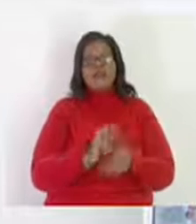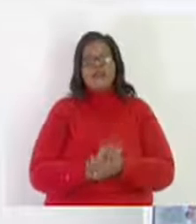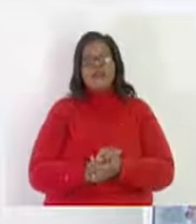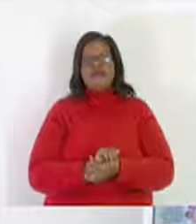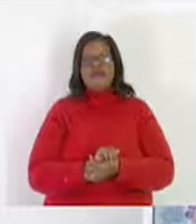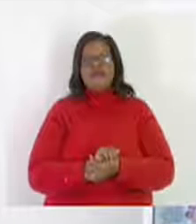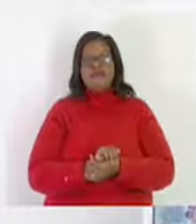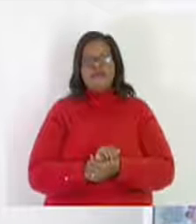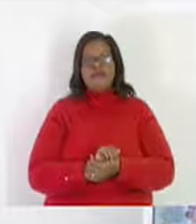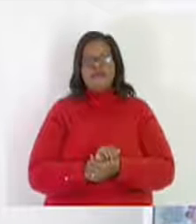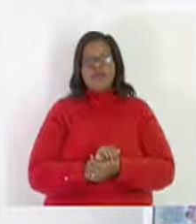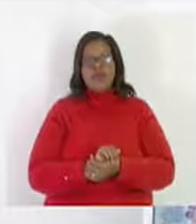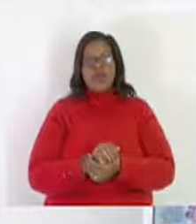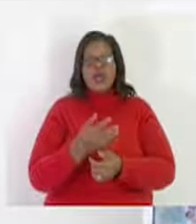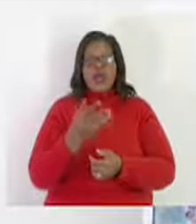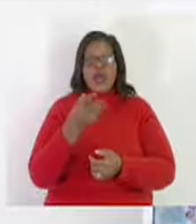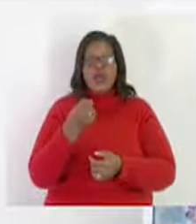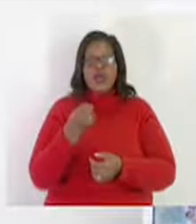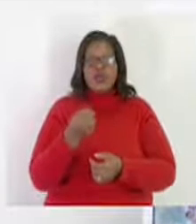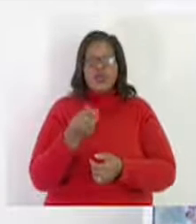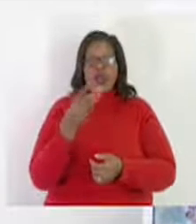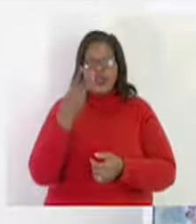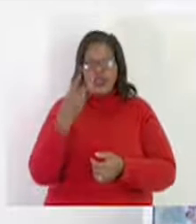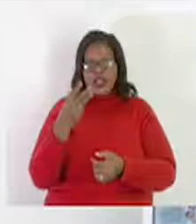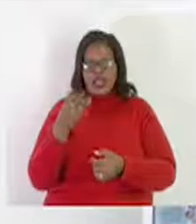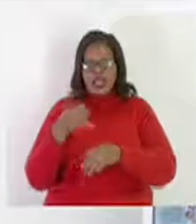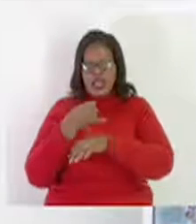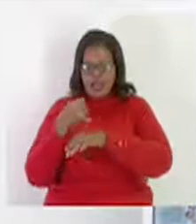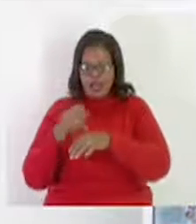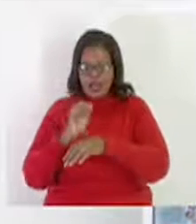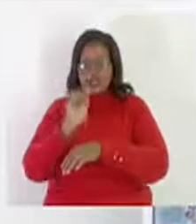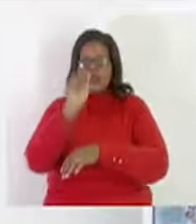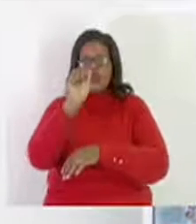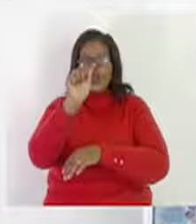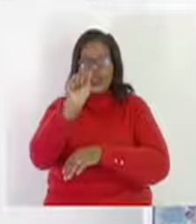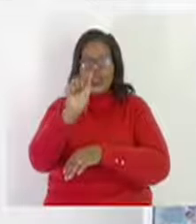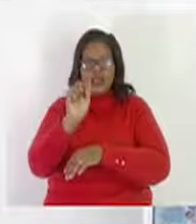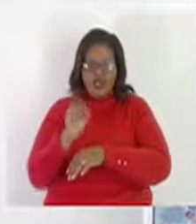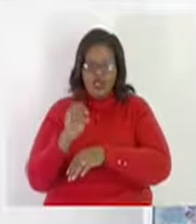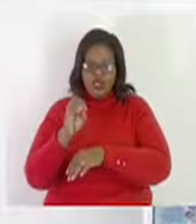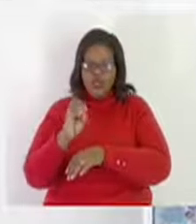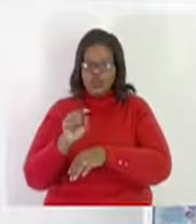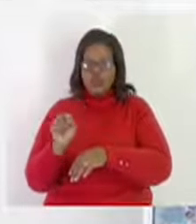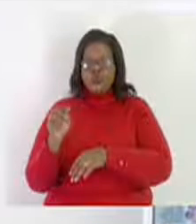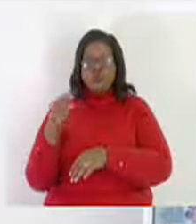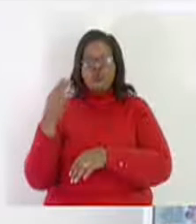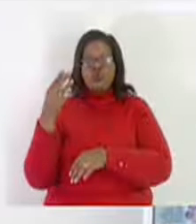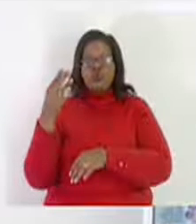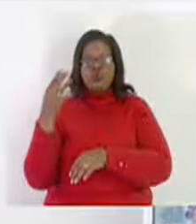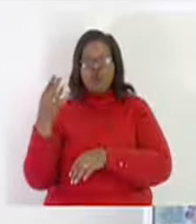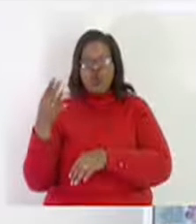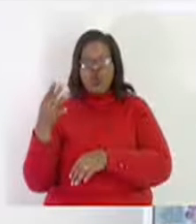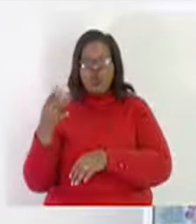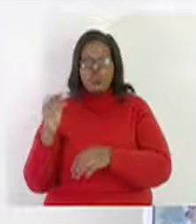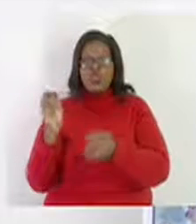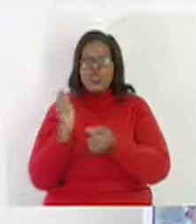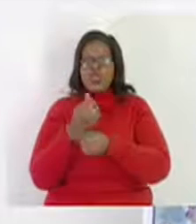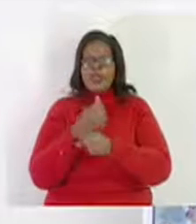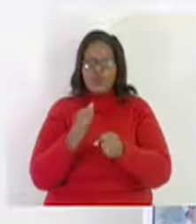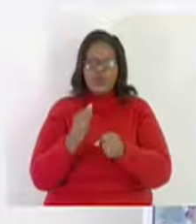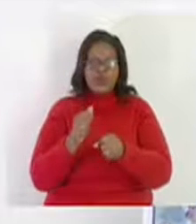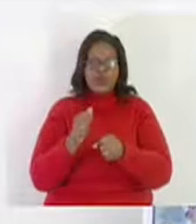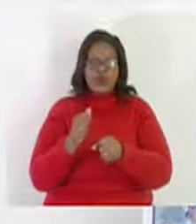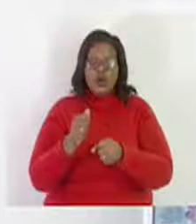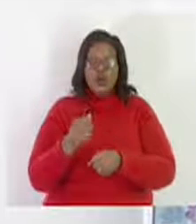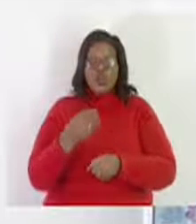see that 3 falls in this category. So 3 cannot change 2. 2 will remain the same. In